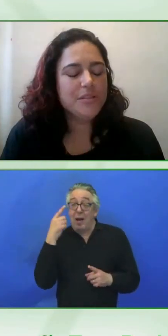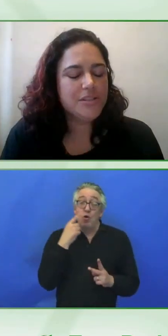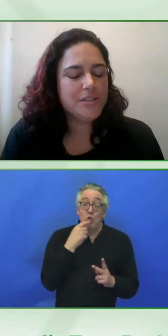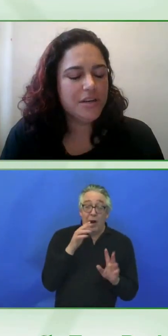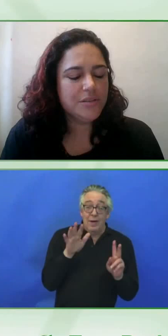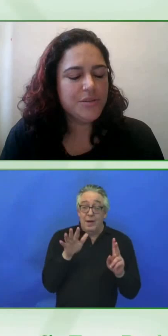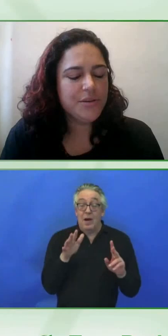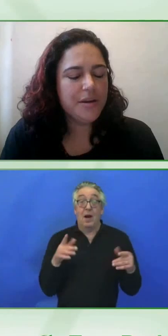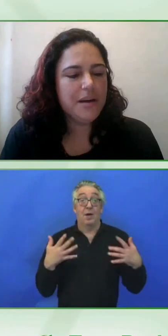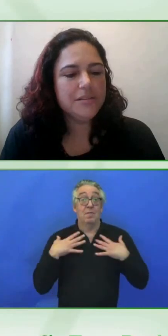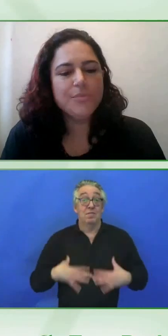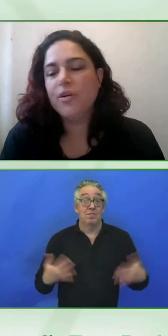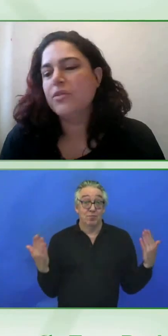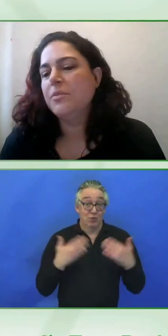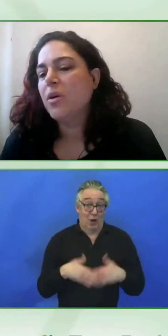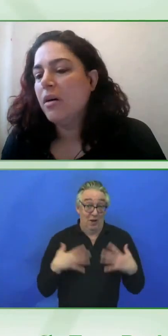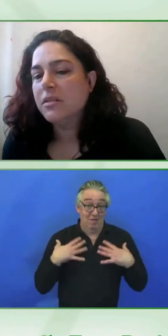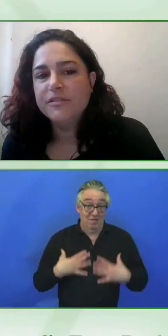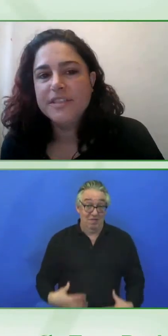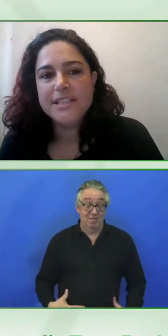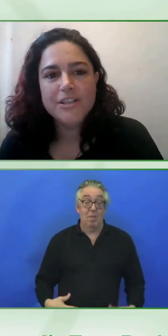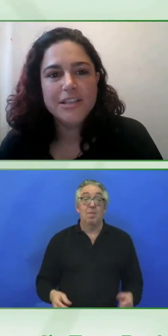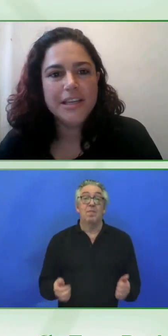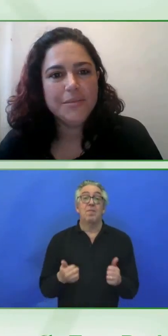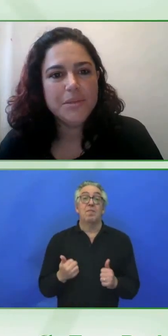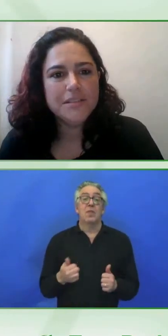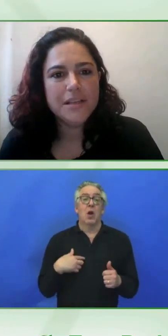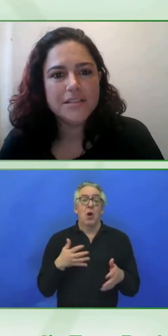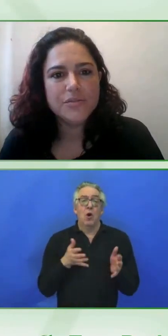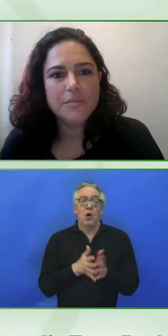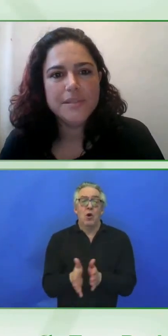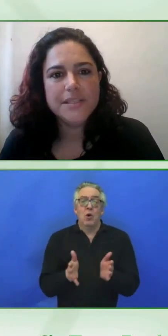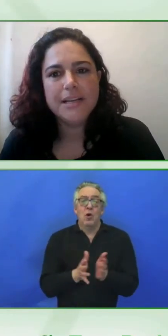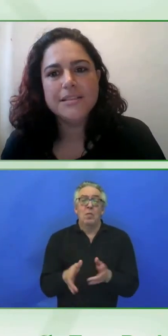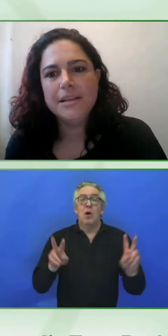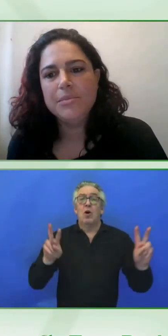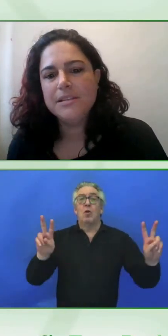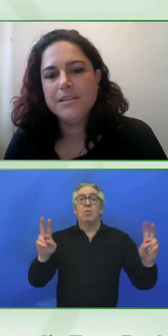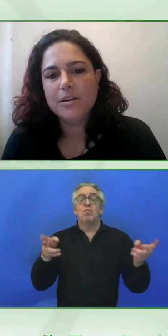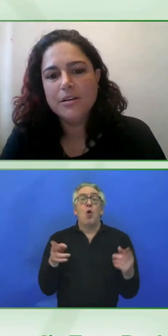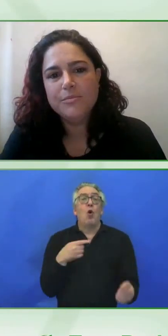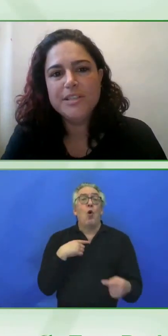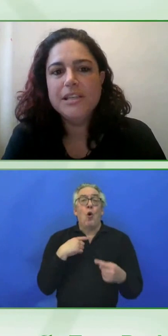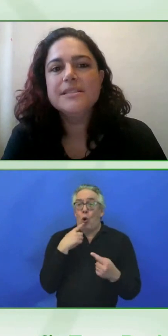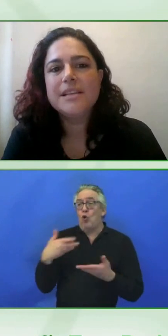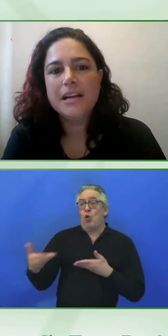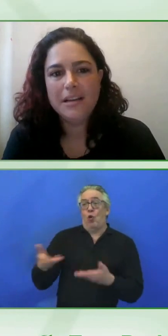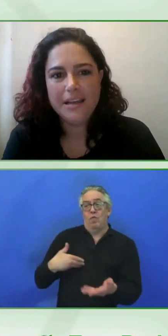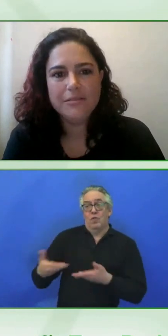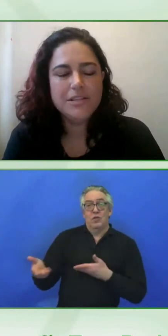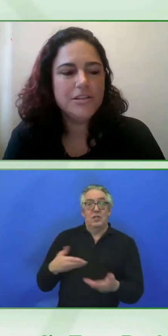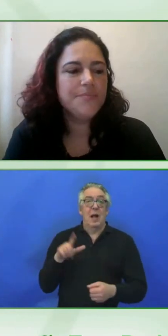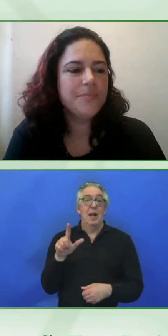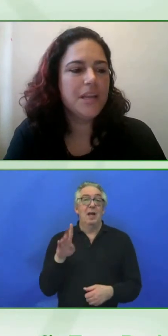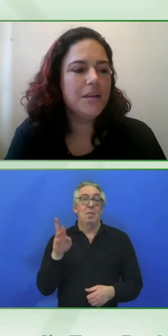I'm going to talk to you about our program called Conversation Libras. As Robin said, Libras is our Brazilian Sign